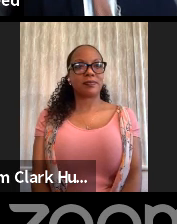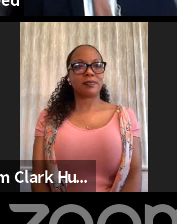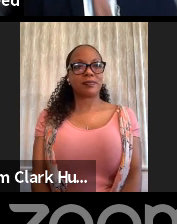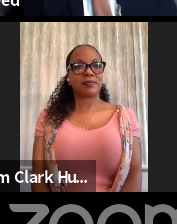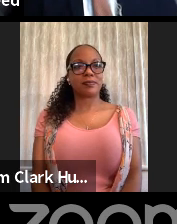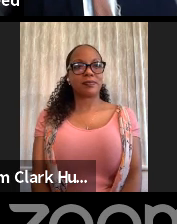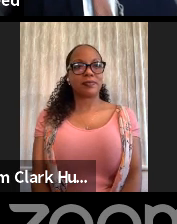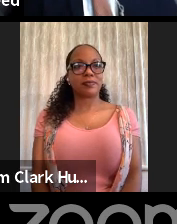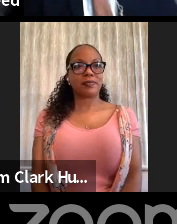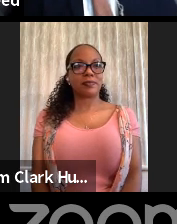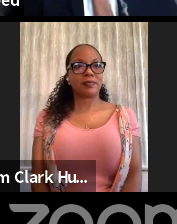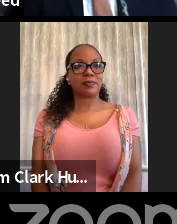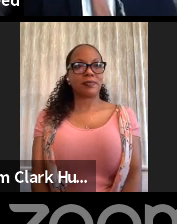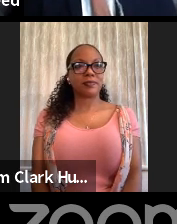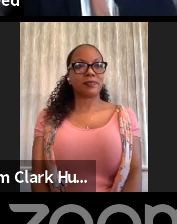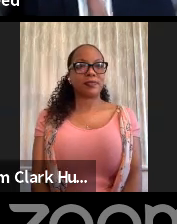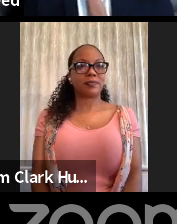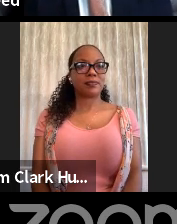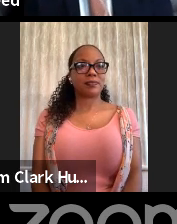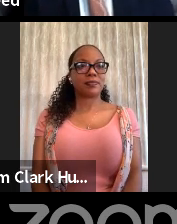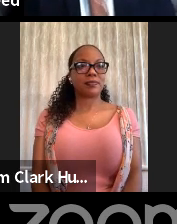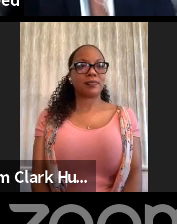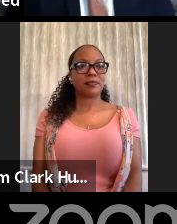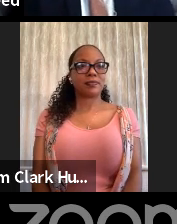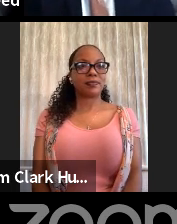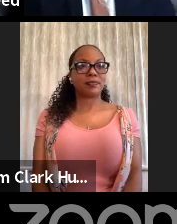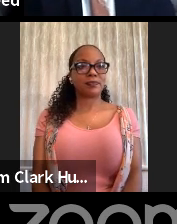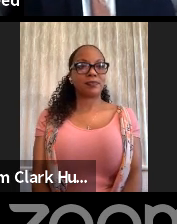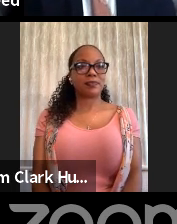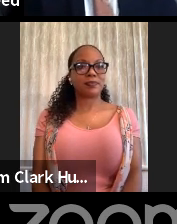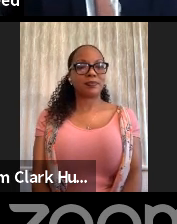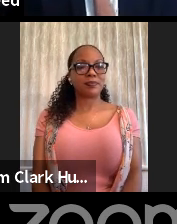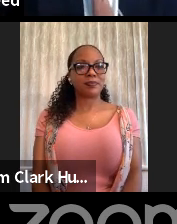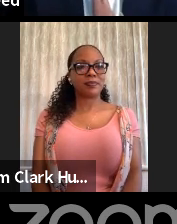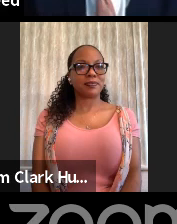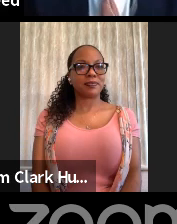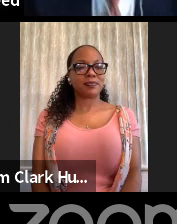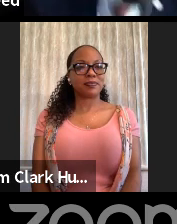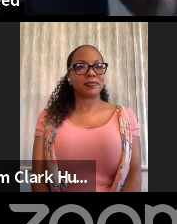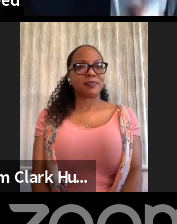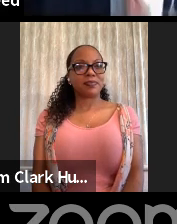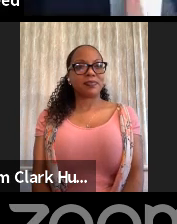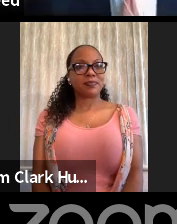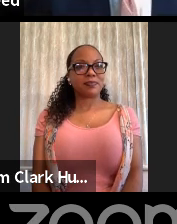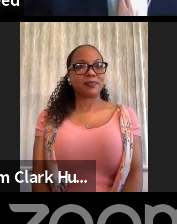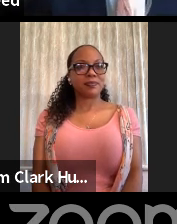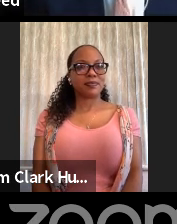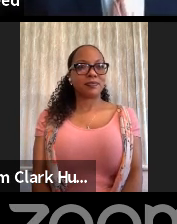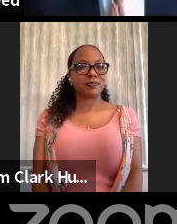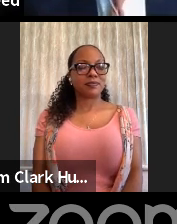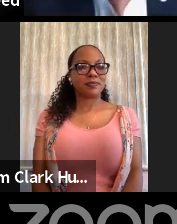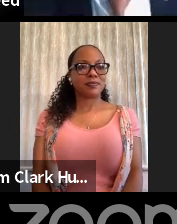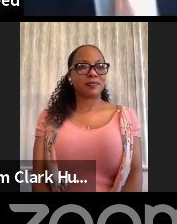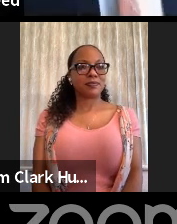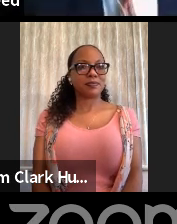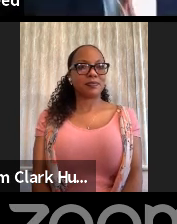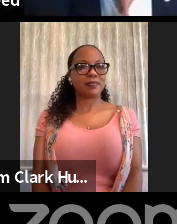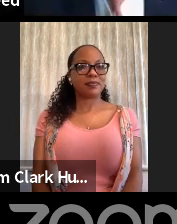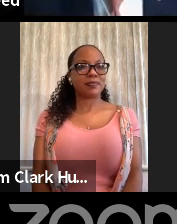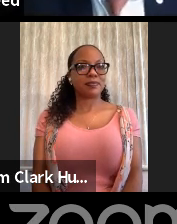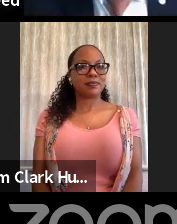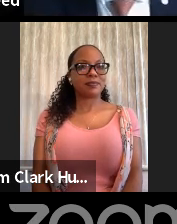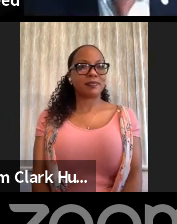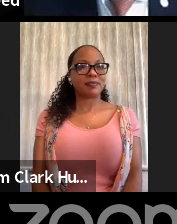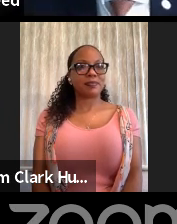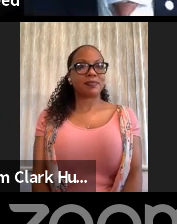personnel expenses authorized in the table of organization and personnel pay schedule in the annual operating funds for the fiscal